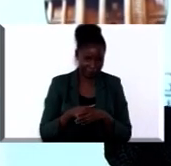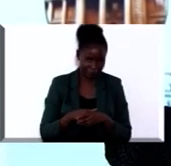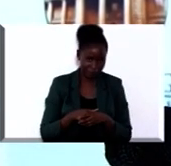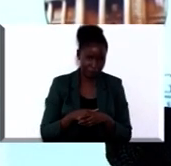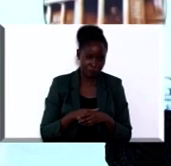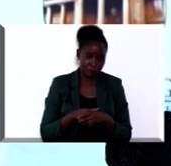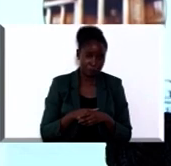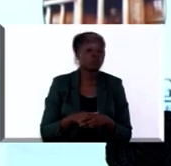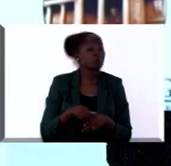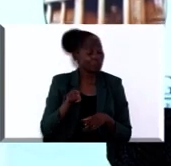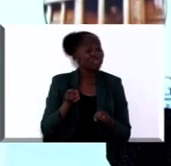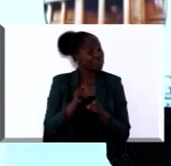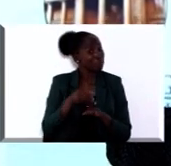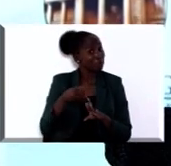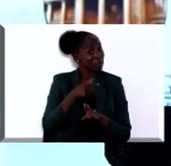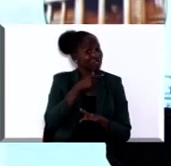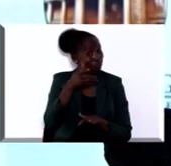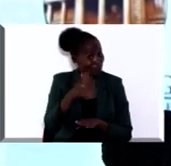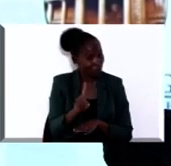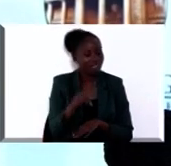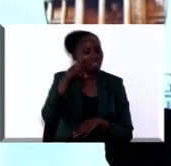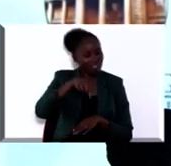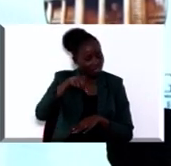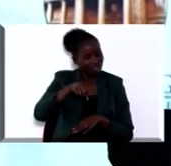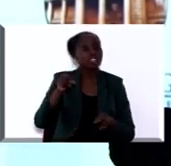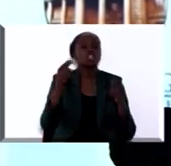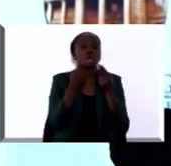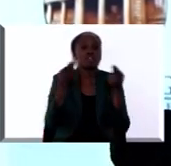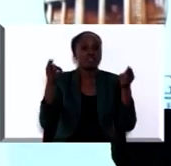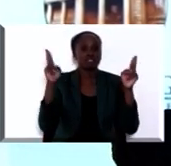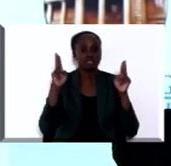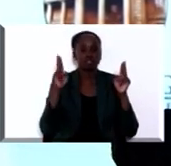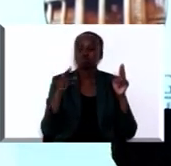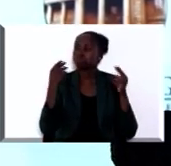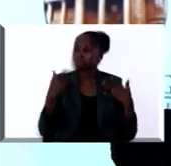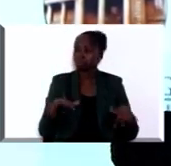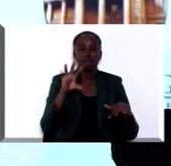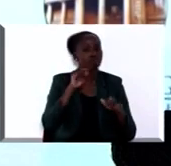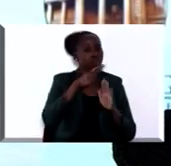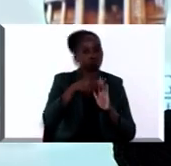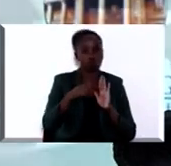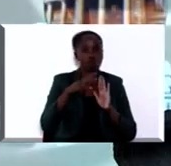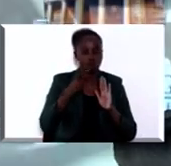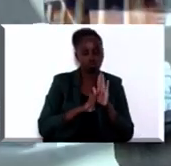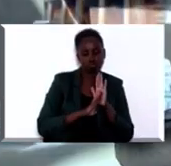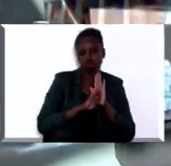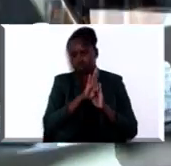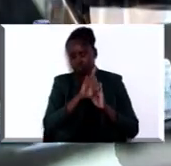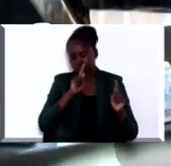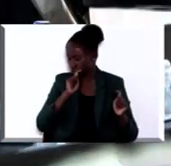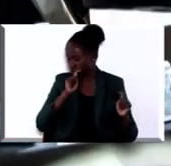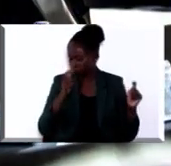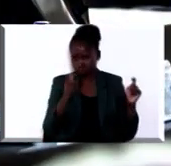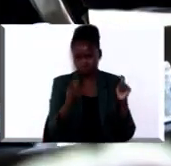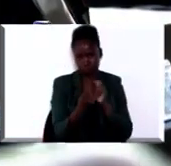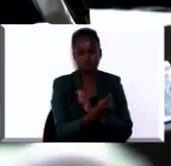As I mentioned earlier, this university has played a seminal role in advancing transformation